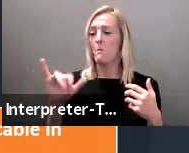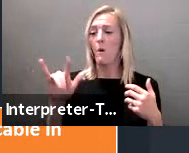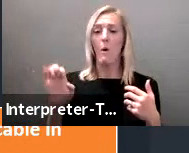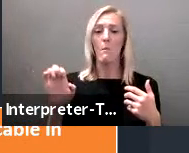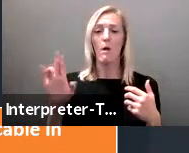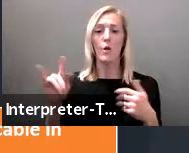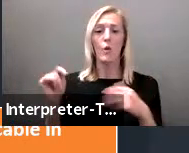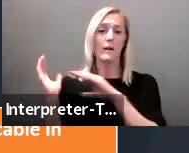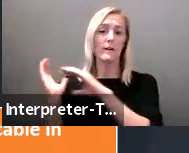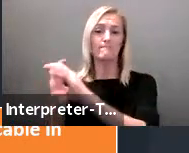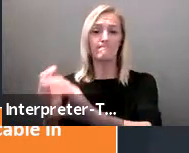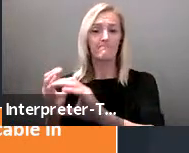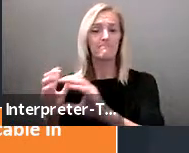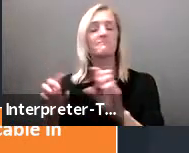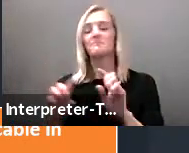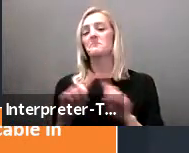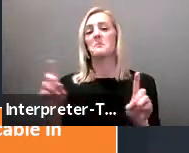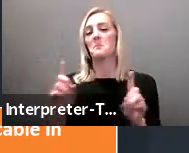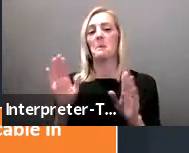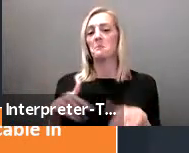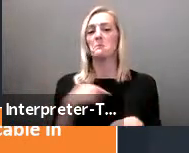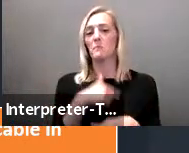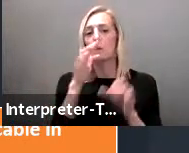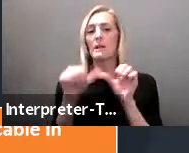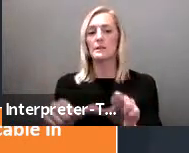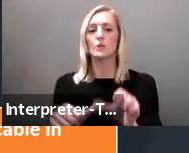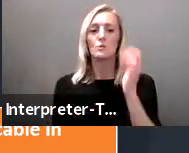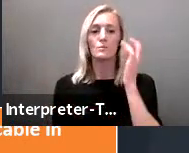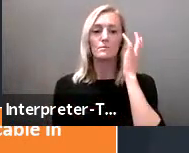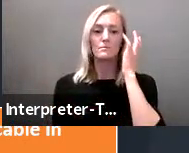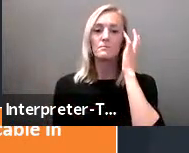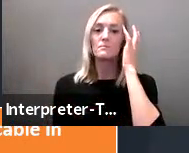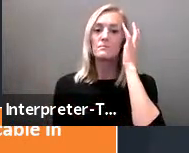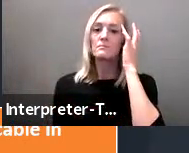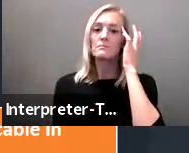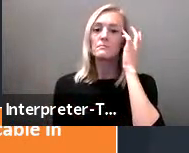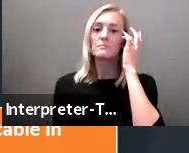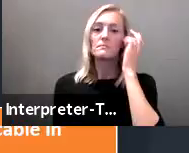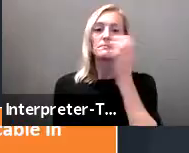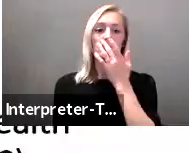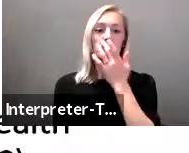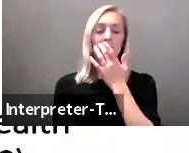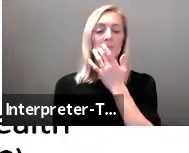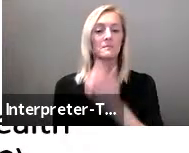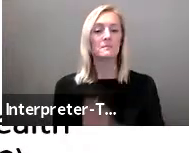be able to do some things because we're going to continue. Next slide.